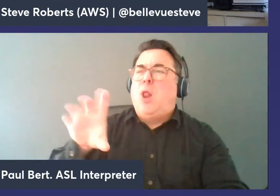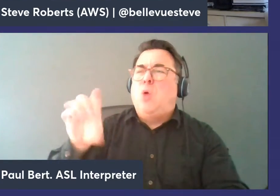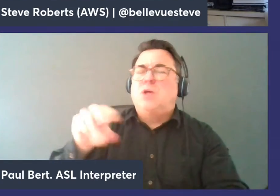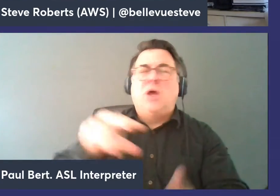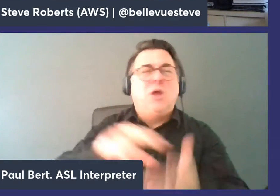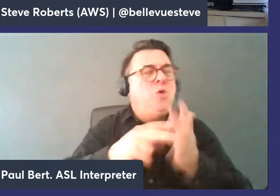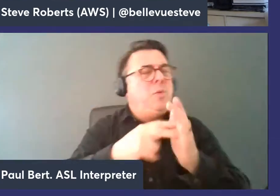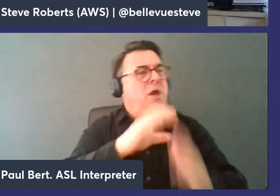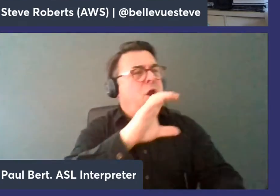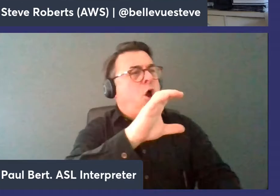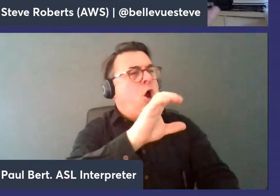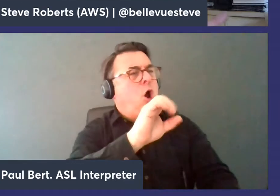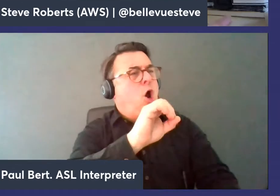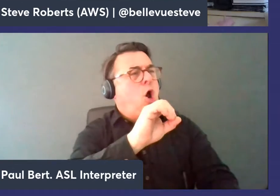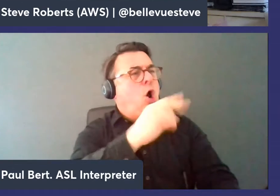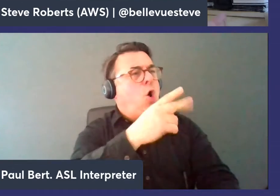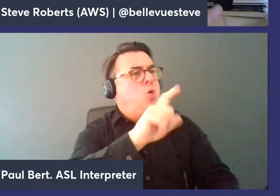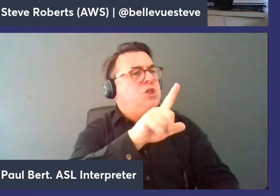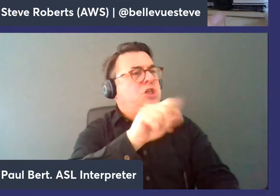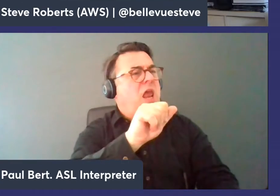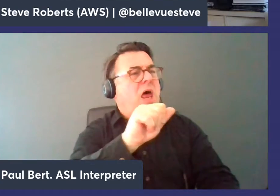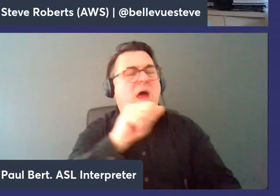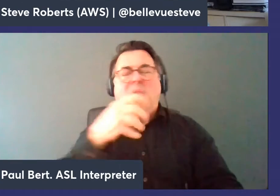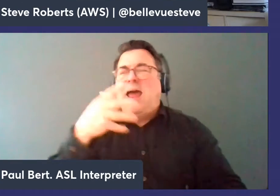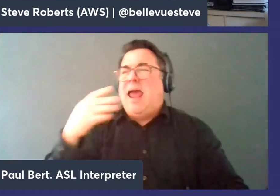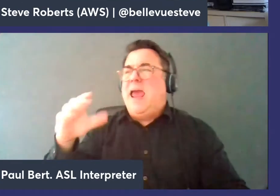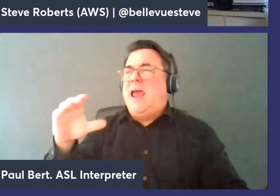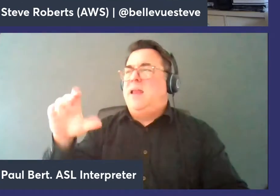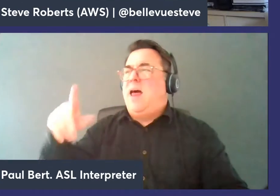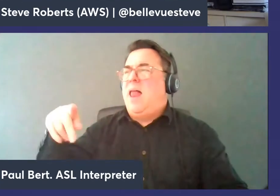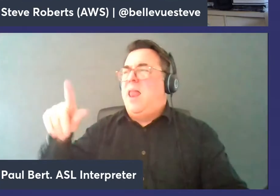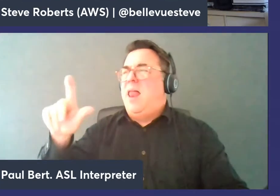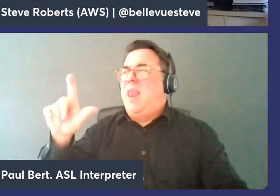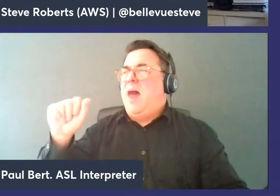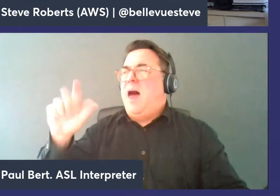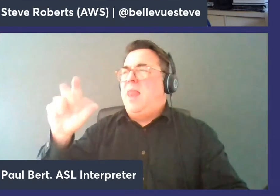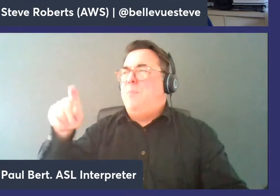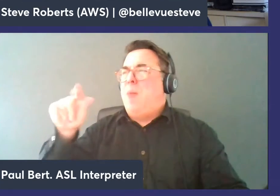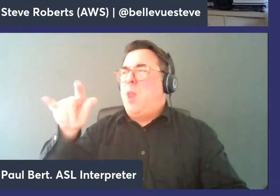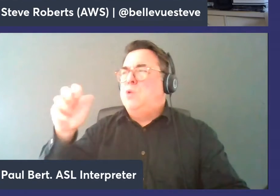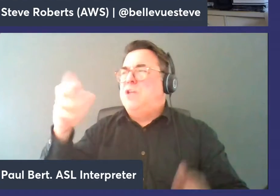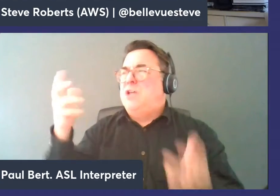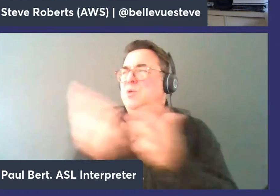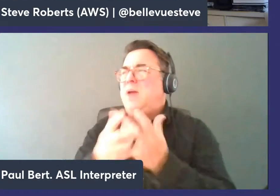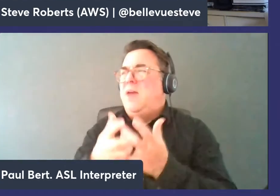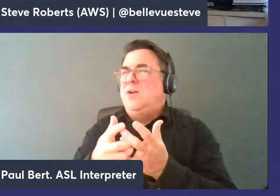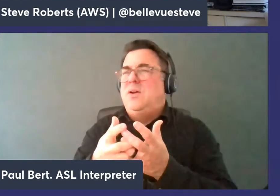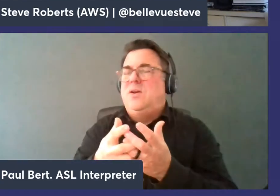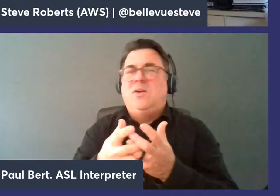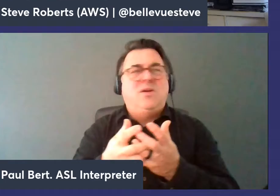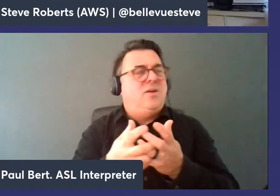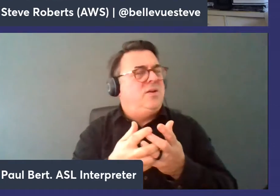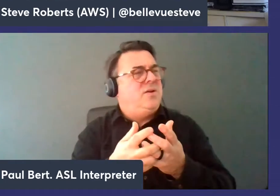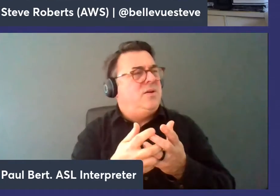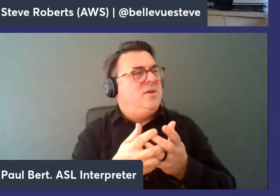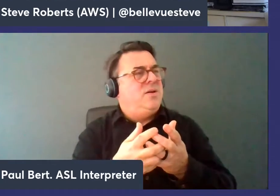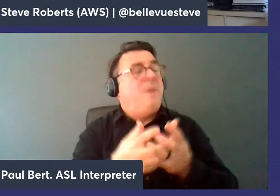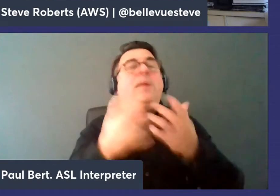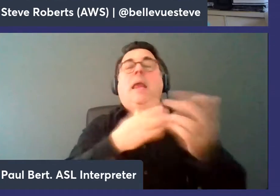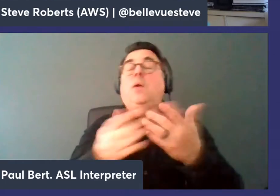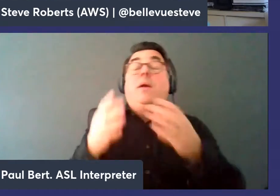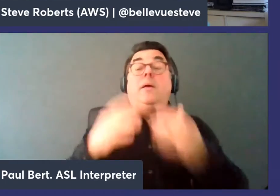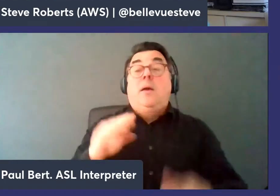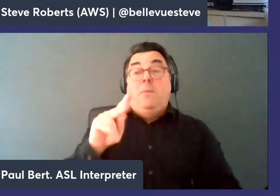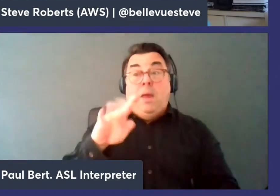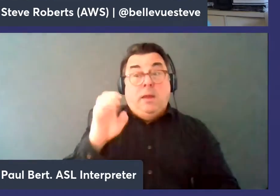well what at I'm combining doing? them. You You could see have what I'm just said doing? games console earlier on, but No, this is more fun for me. All right, so Mike,